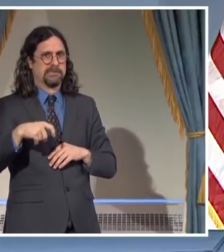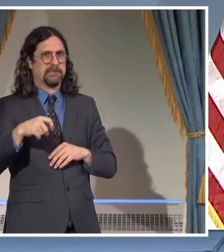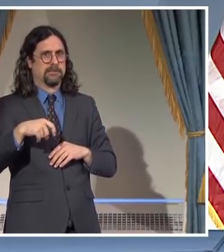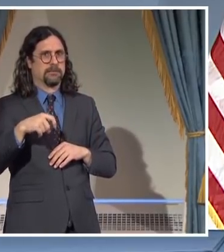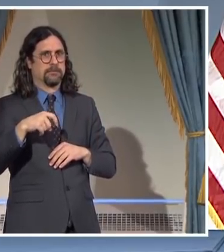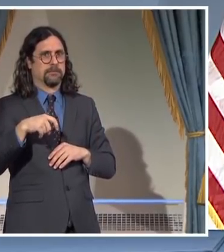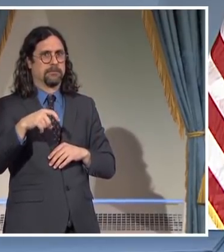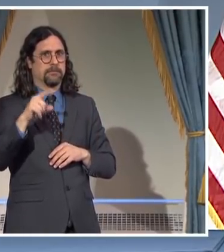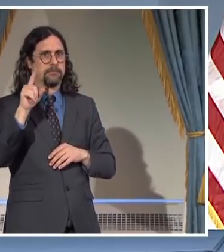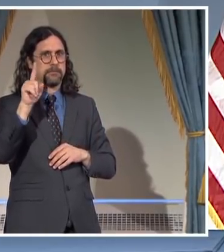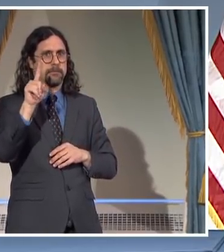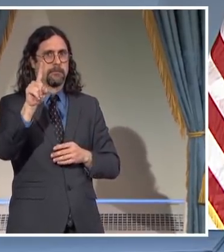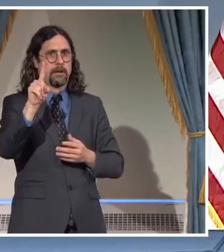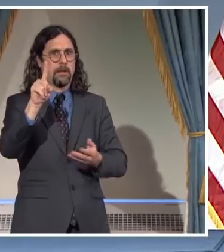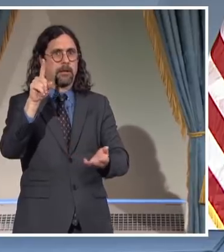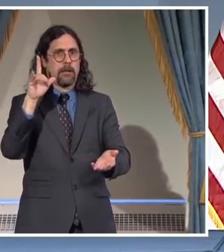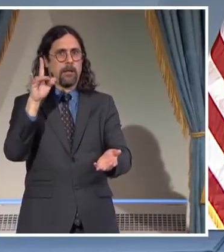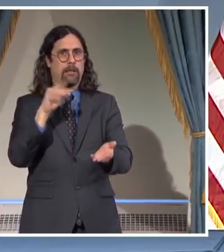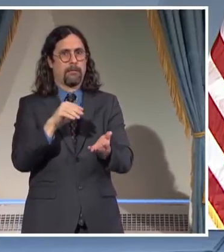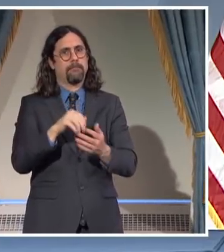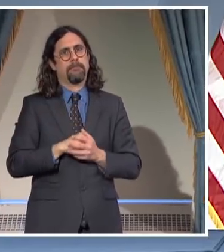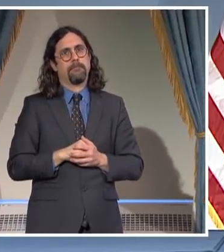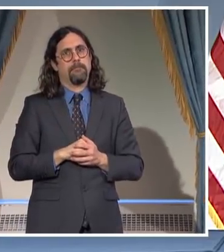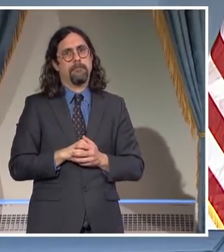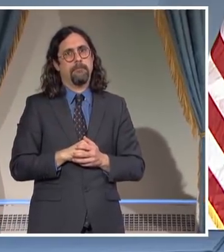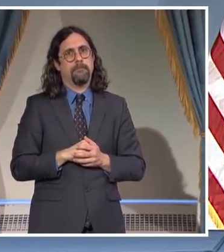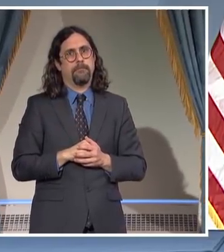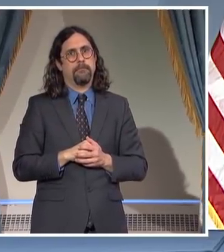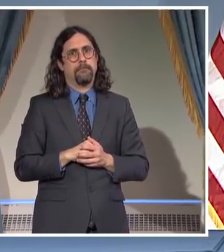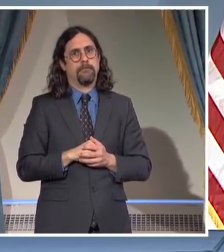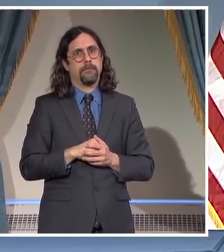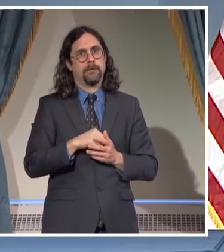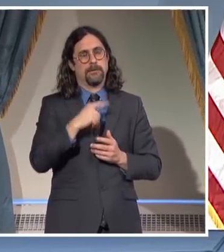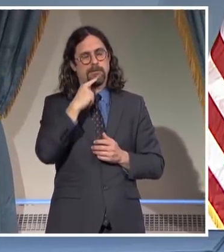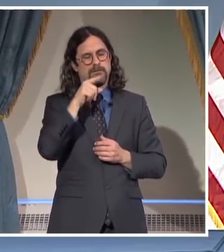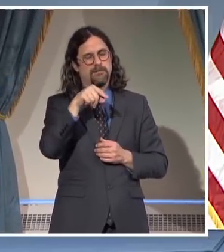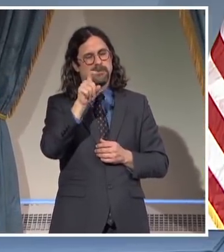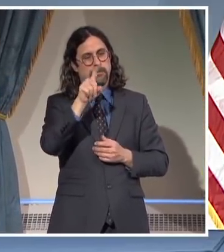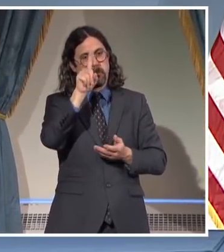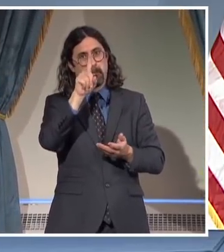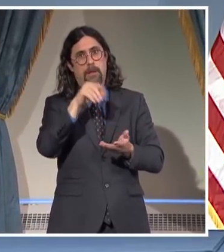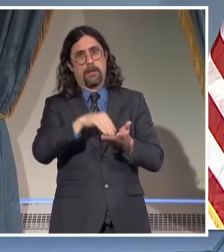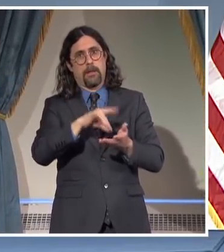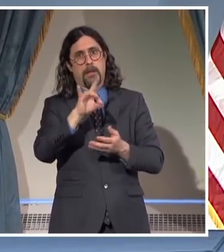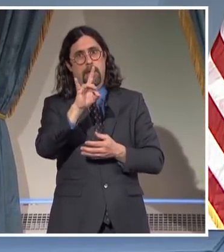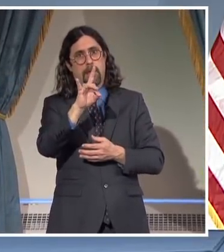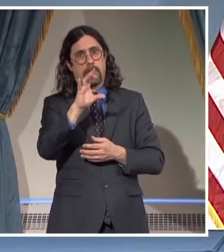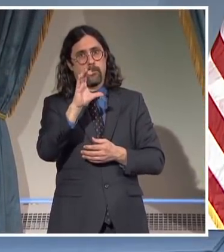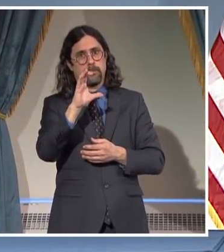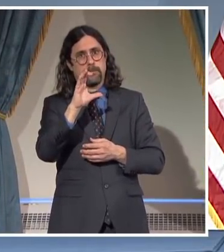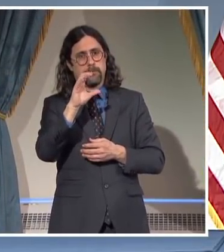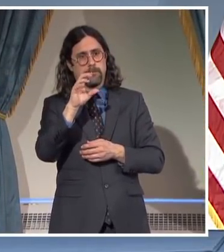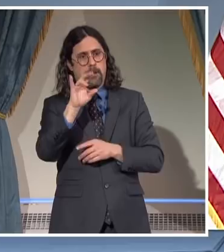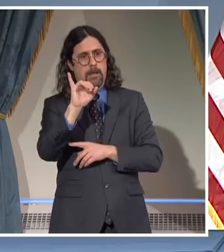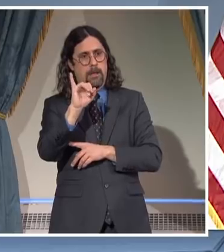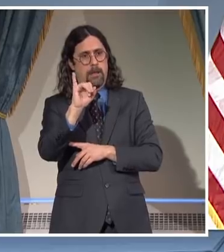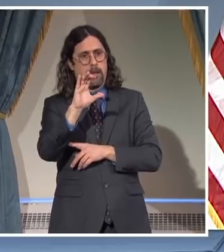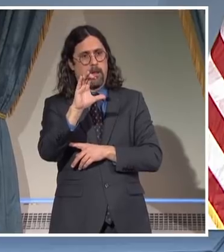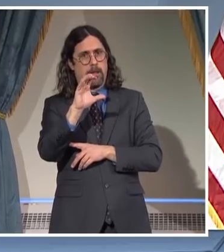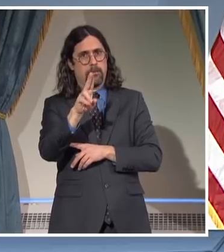that is that the right figure for the number of ICUs? Is that prognosis